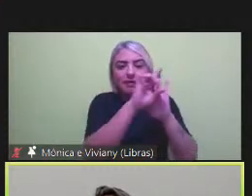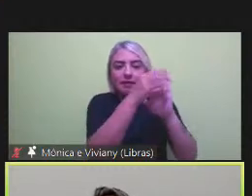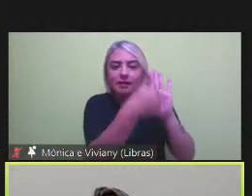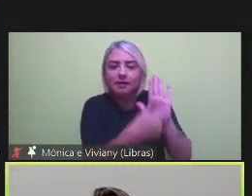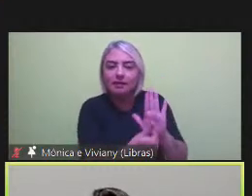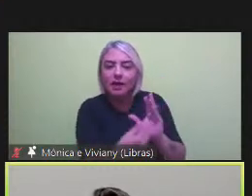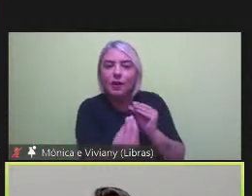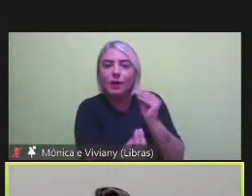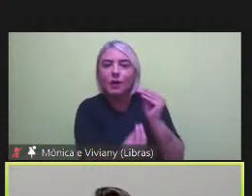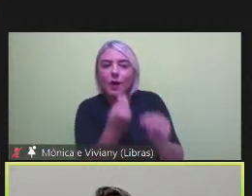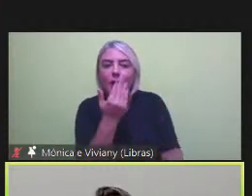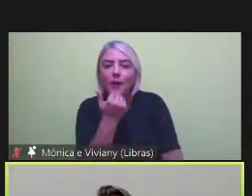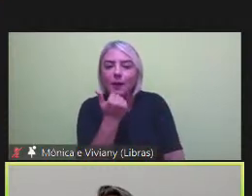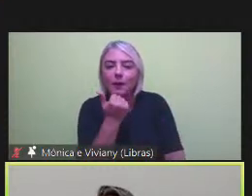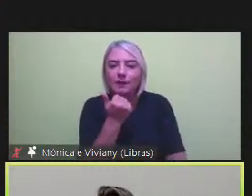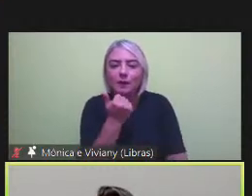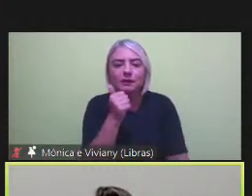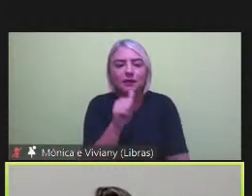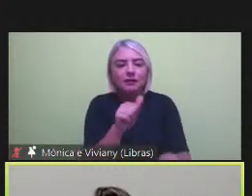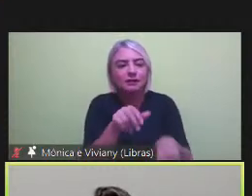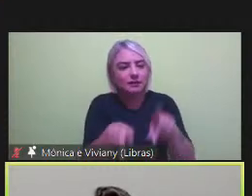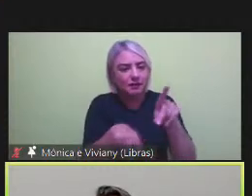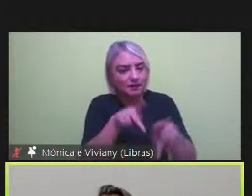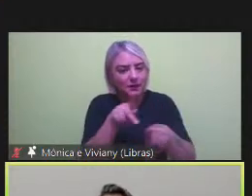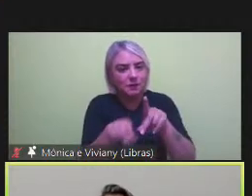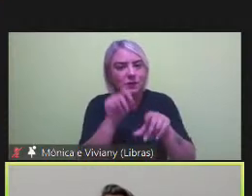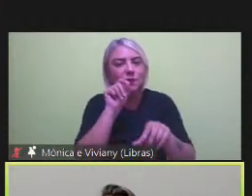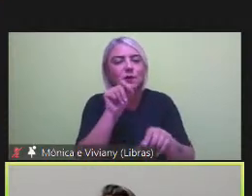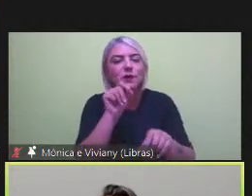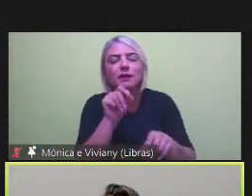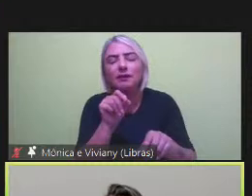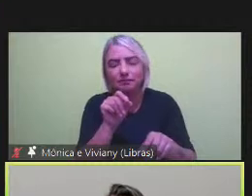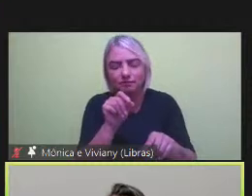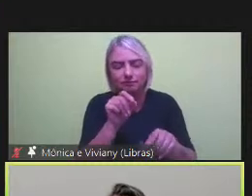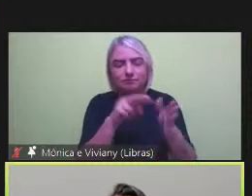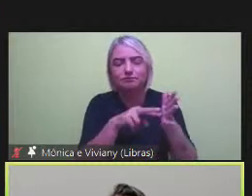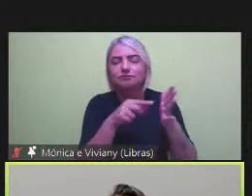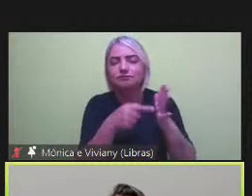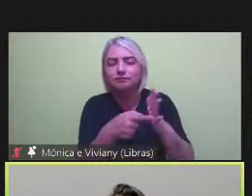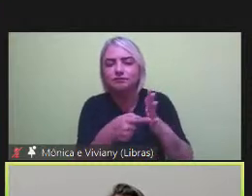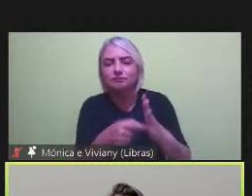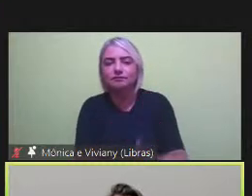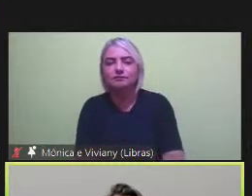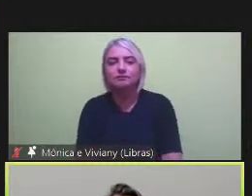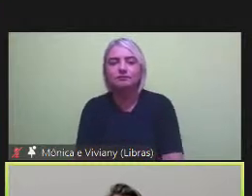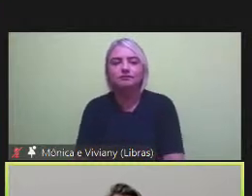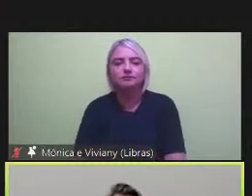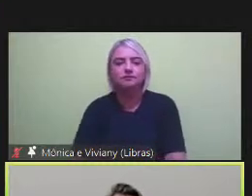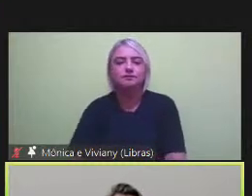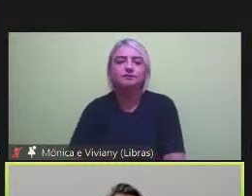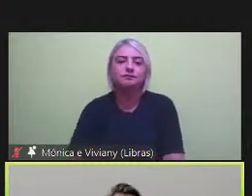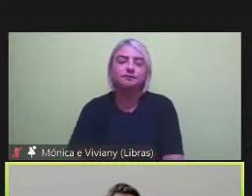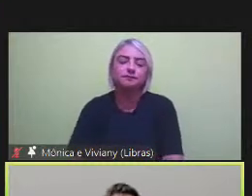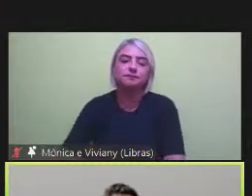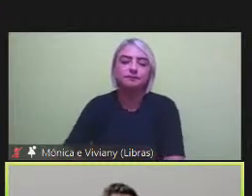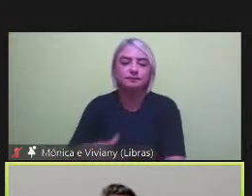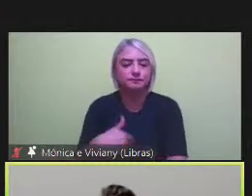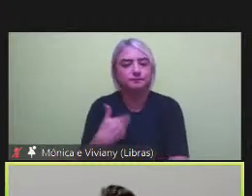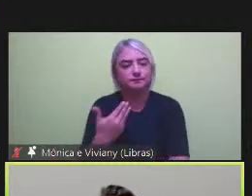that would describe the conditions, the food conditions of the population. And what would this be? Now, for next slide,